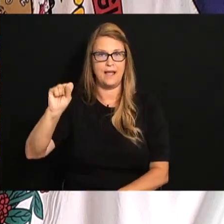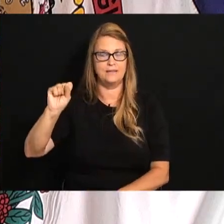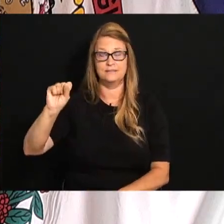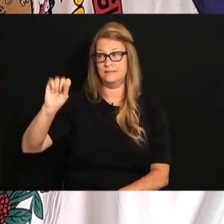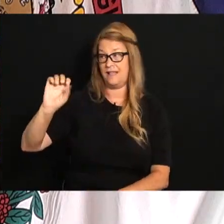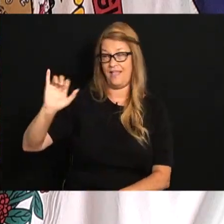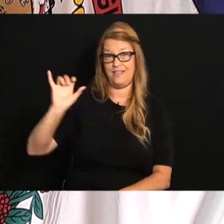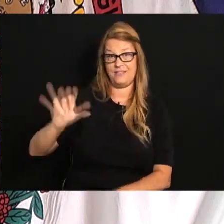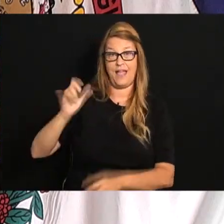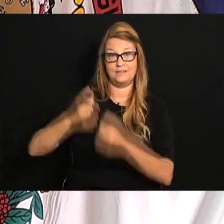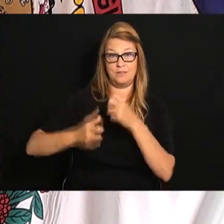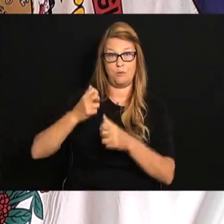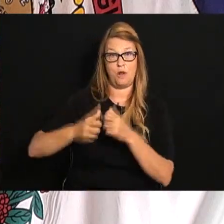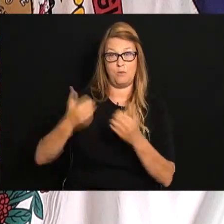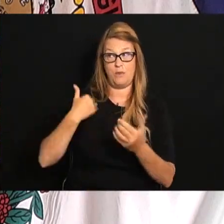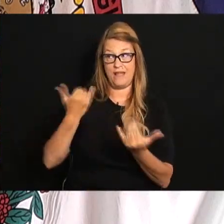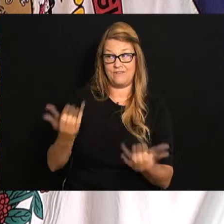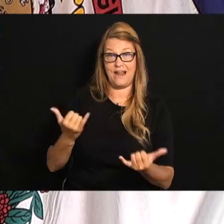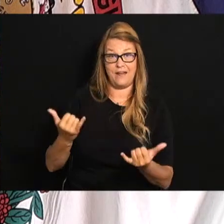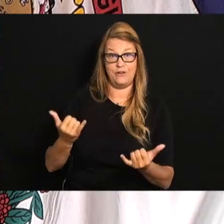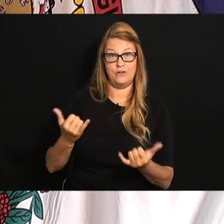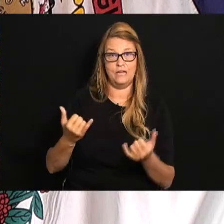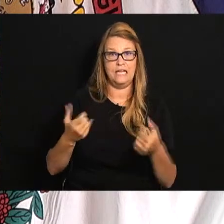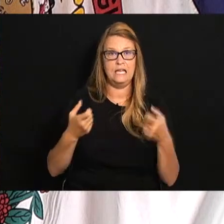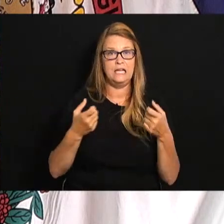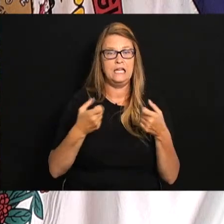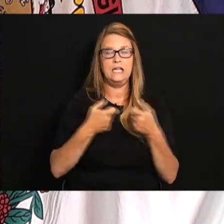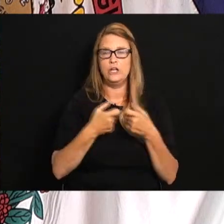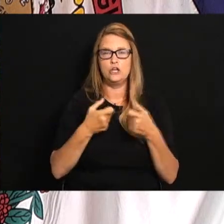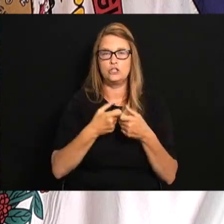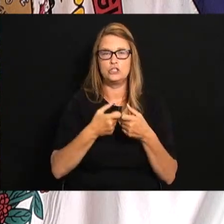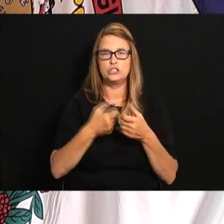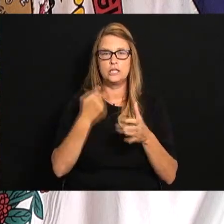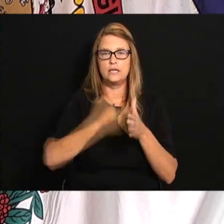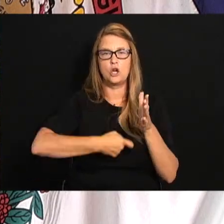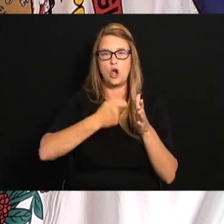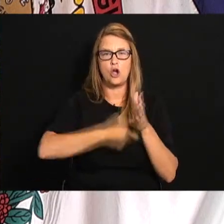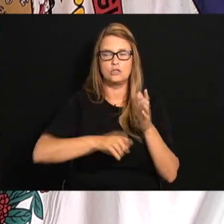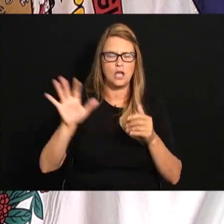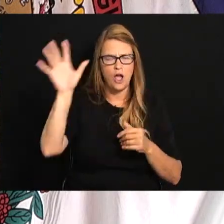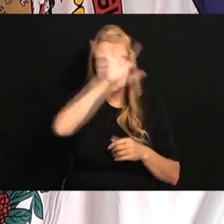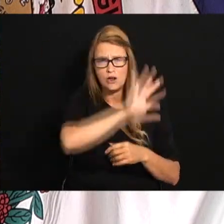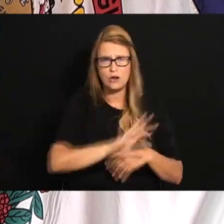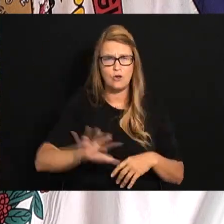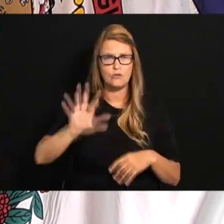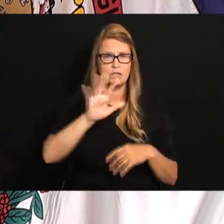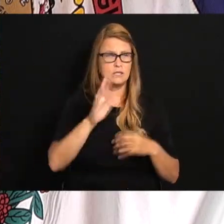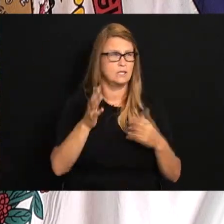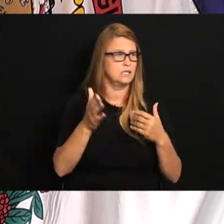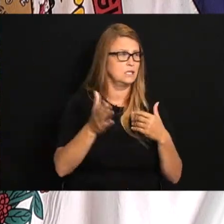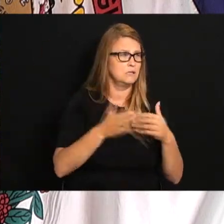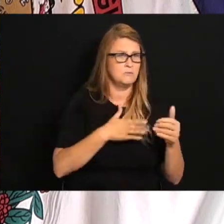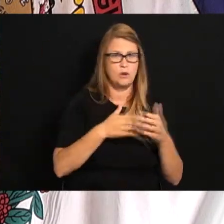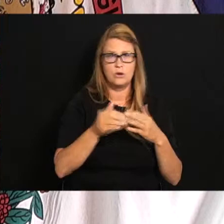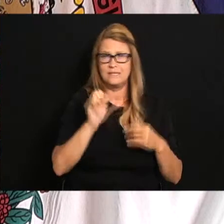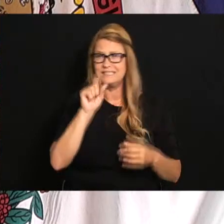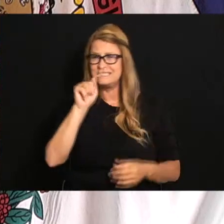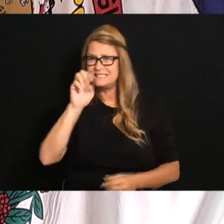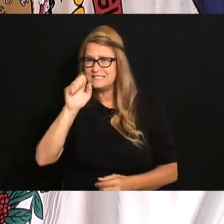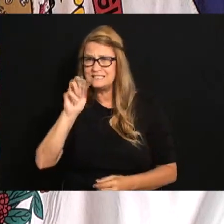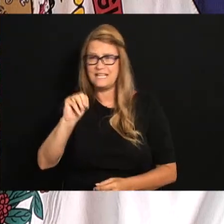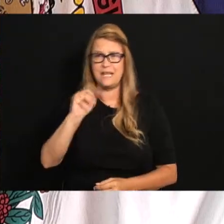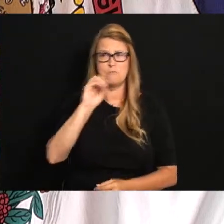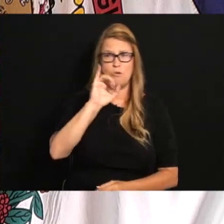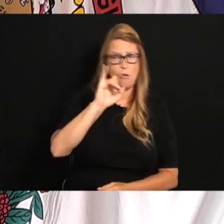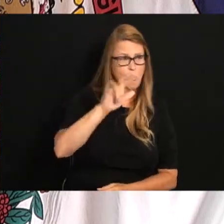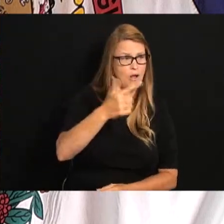the problem. Energy prices all across the spectrum, whether it be metallurgical coal, steam coal, oil,